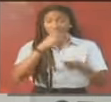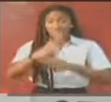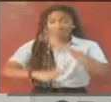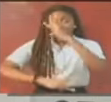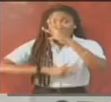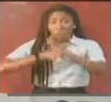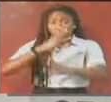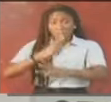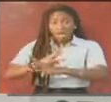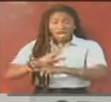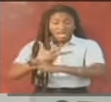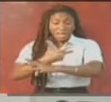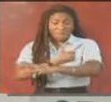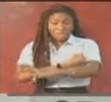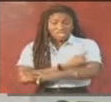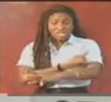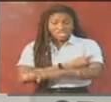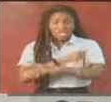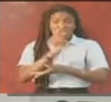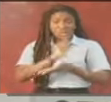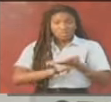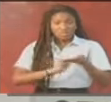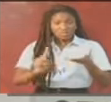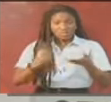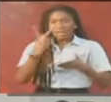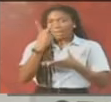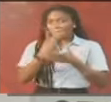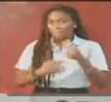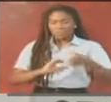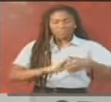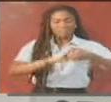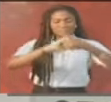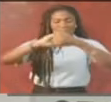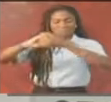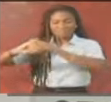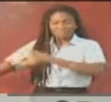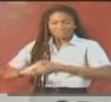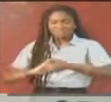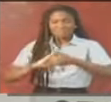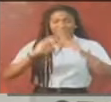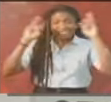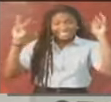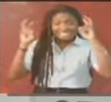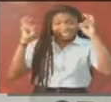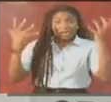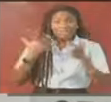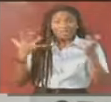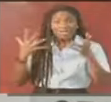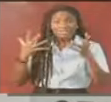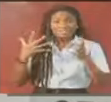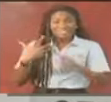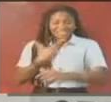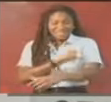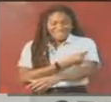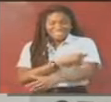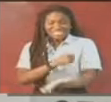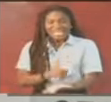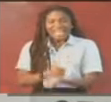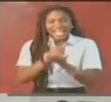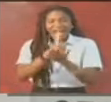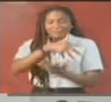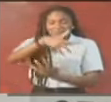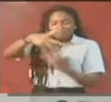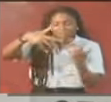are fully aligned with under the same slogan, Vaccines Bring Us Closer. This slogan will